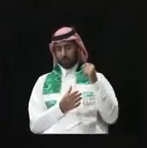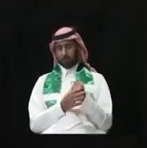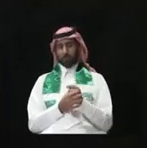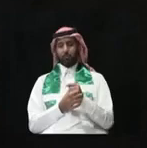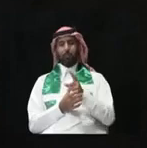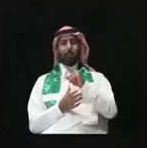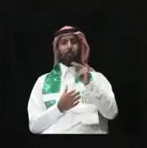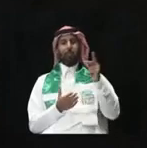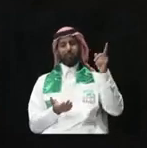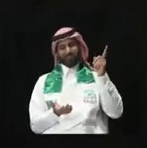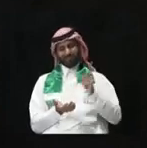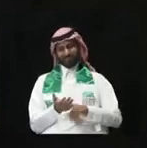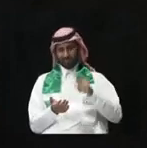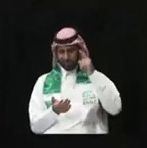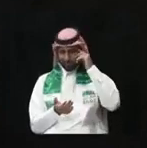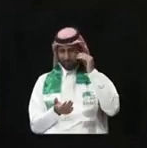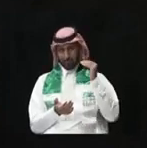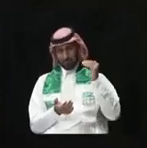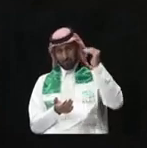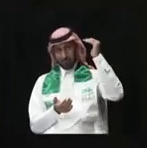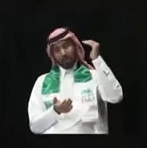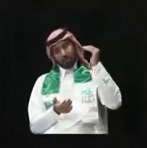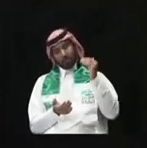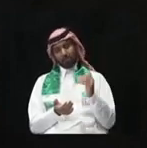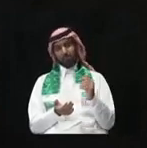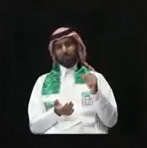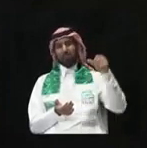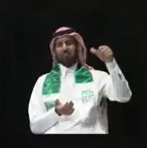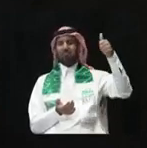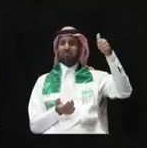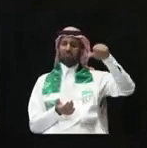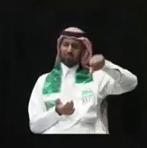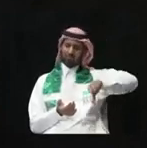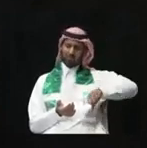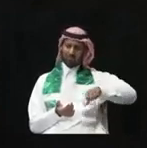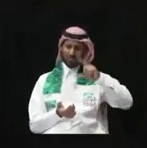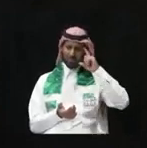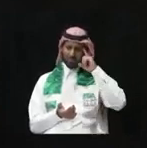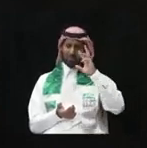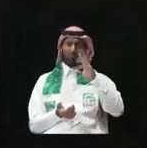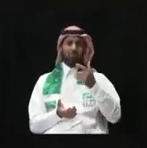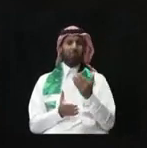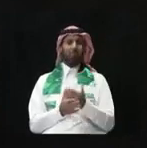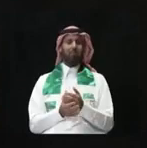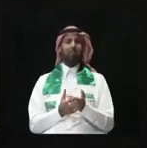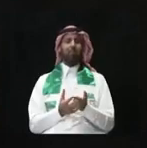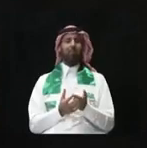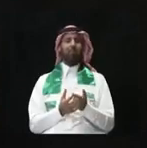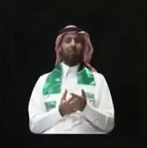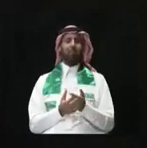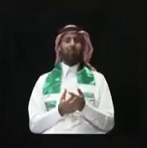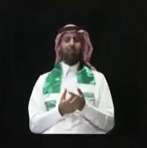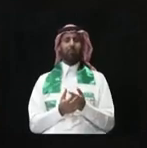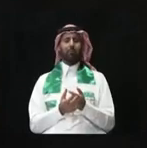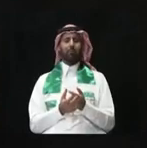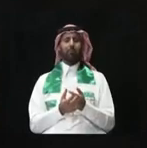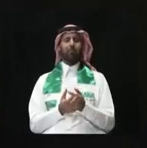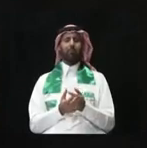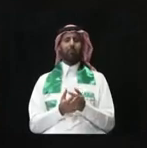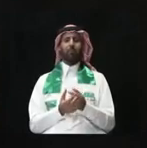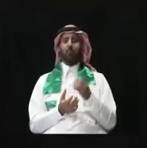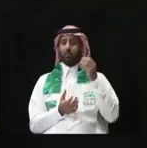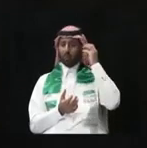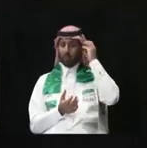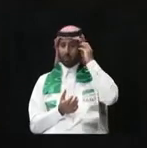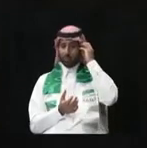a fact, advantage, disadvantage, then how was that? Okay? So let's